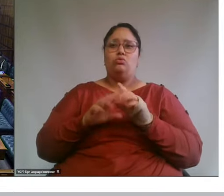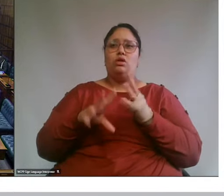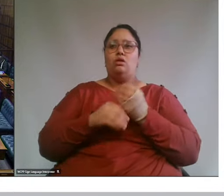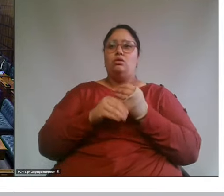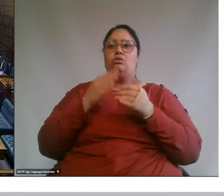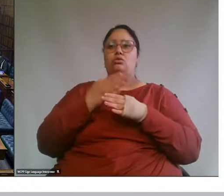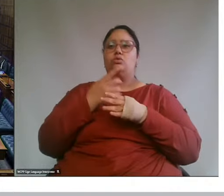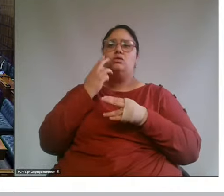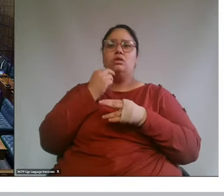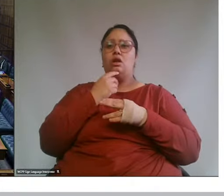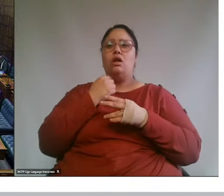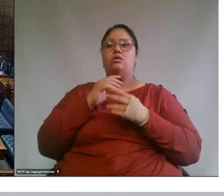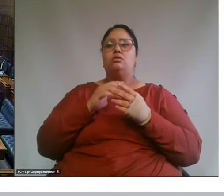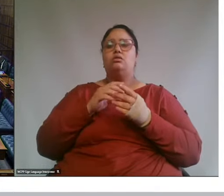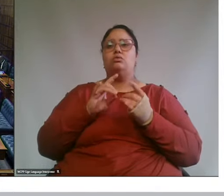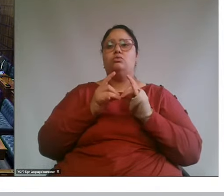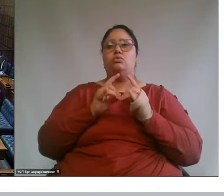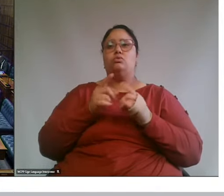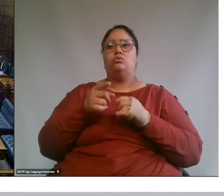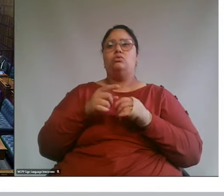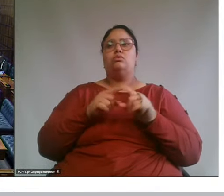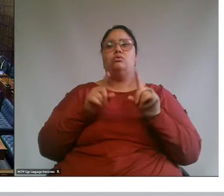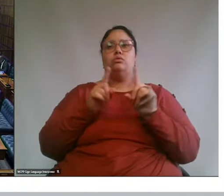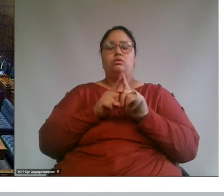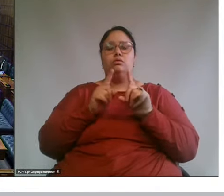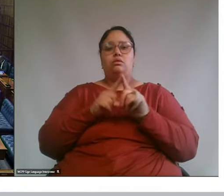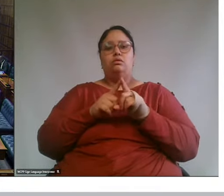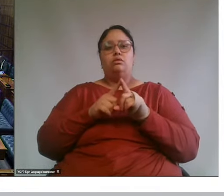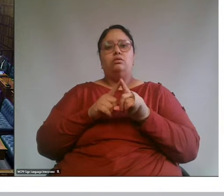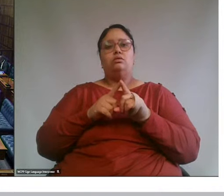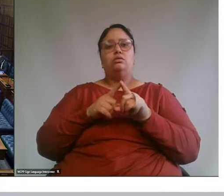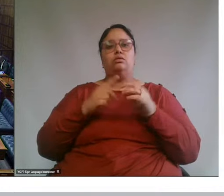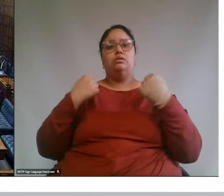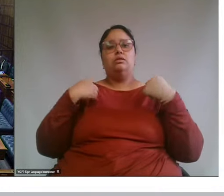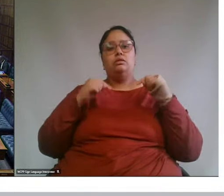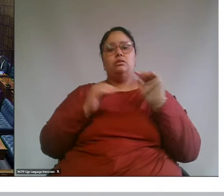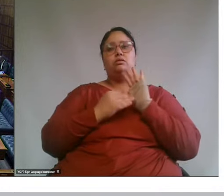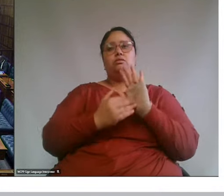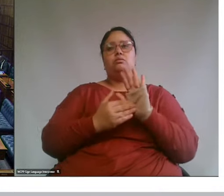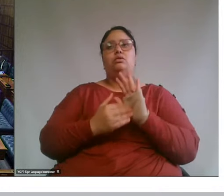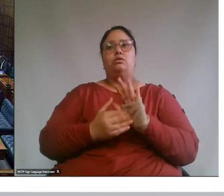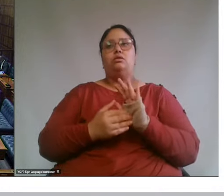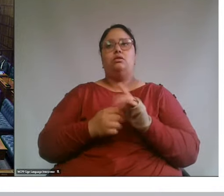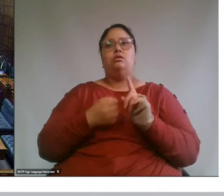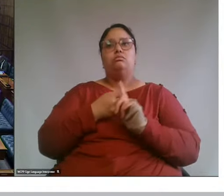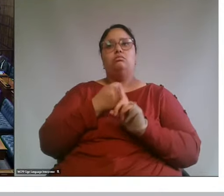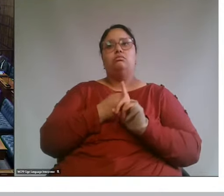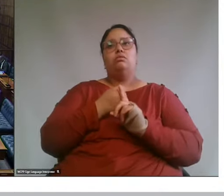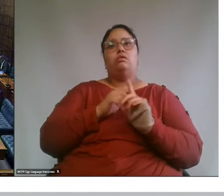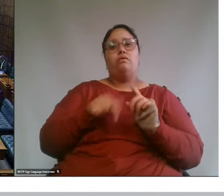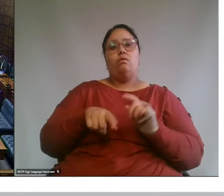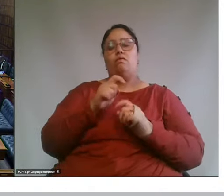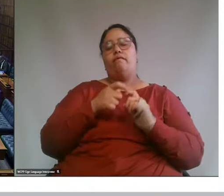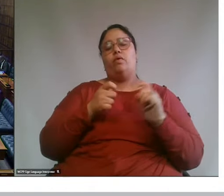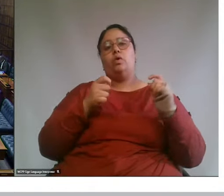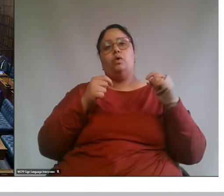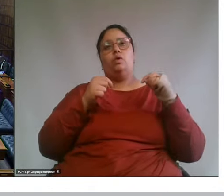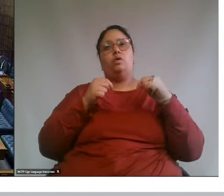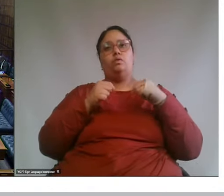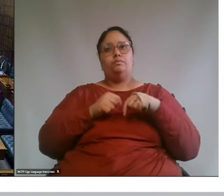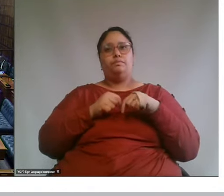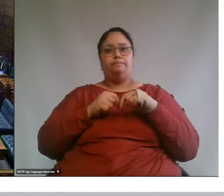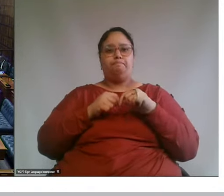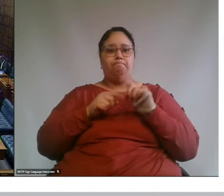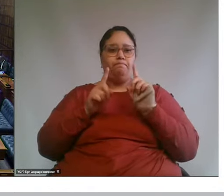declare as a result of this so we try to have success model that drives it all the way from our different